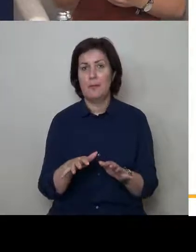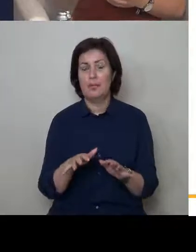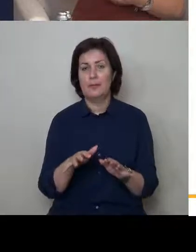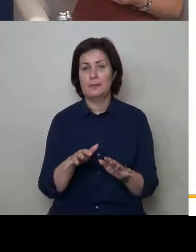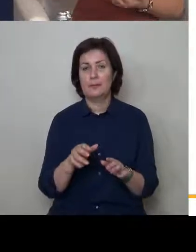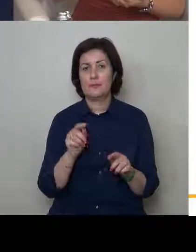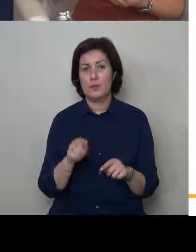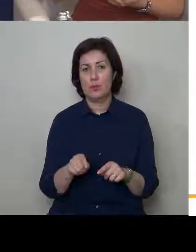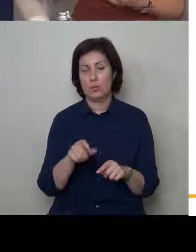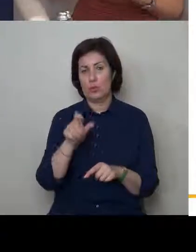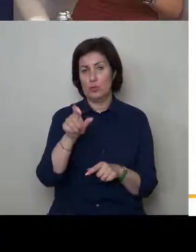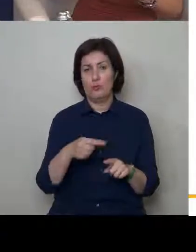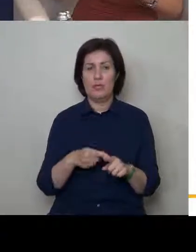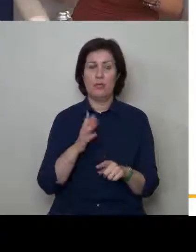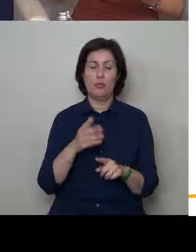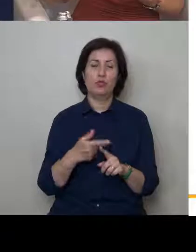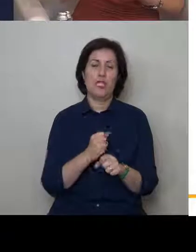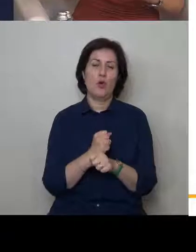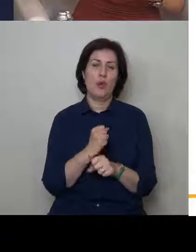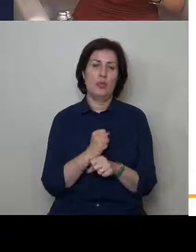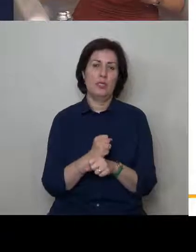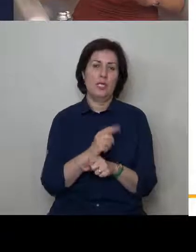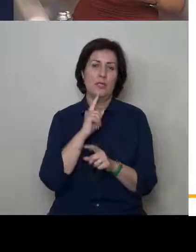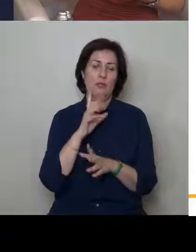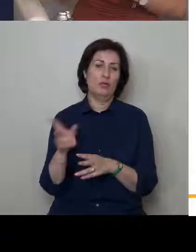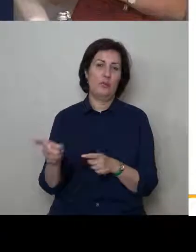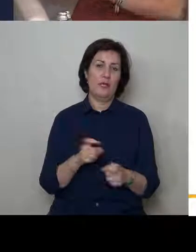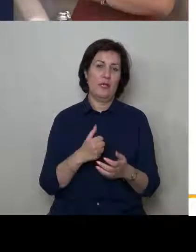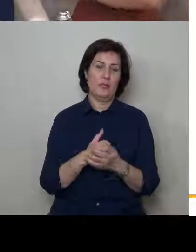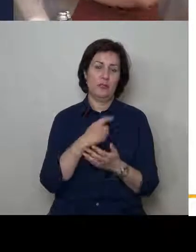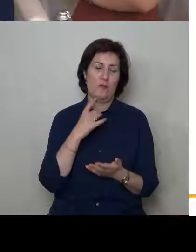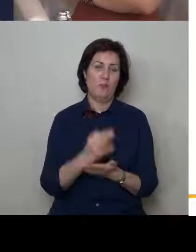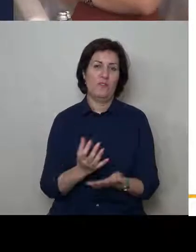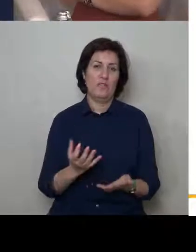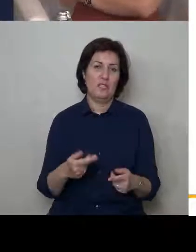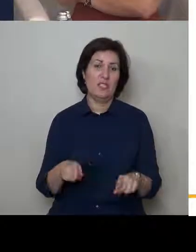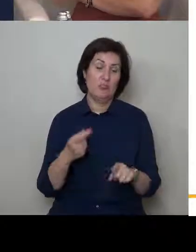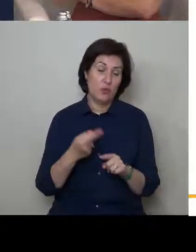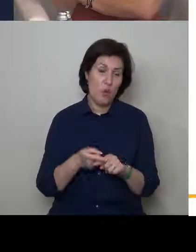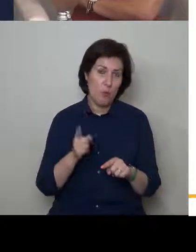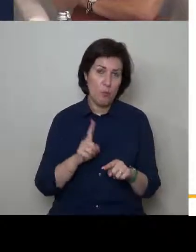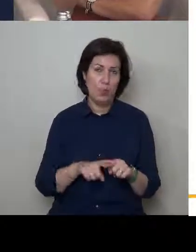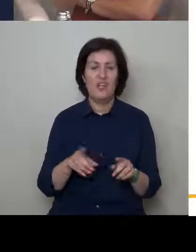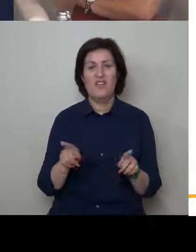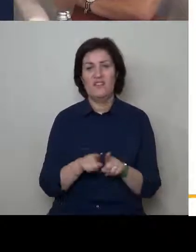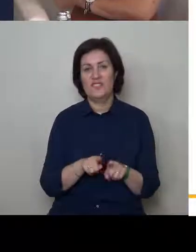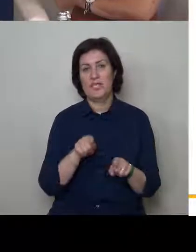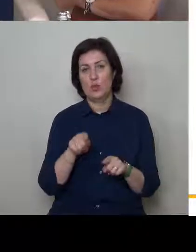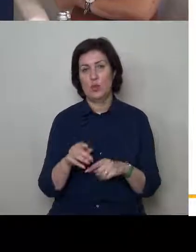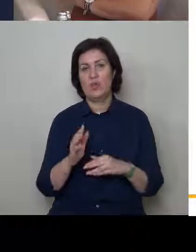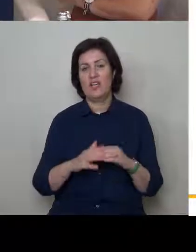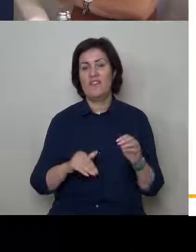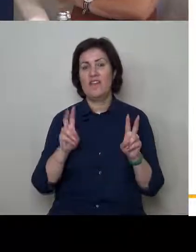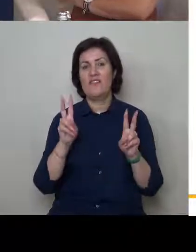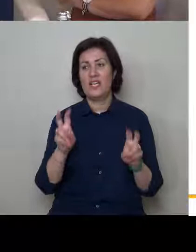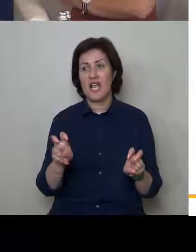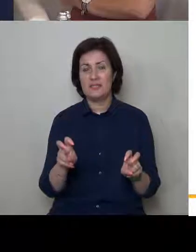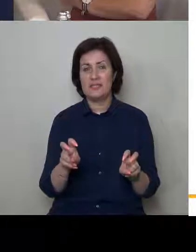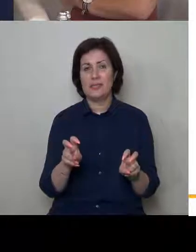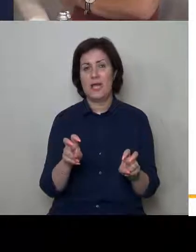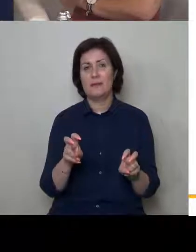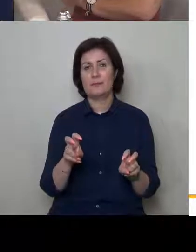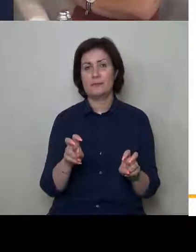liability, while in the case of direct bribery, the persons who would be responsible for it would not be held liable. So